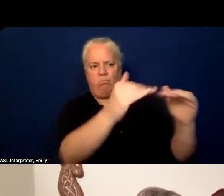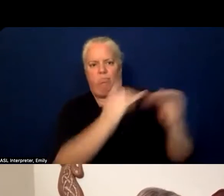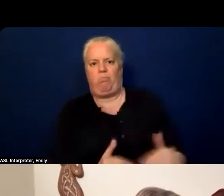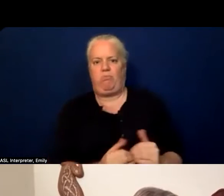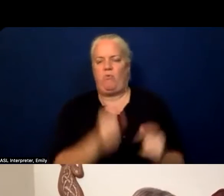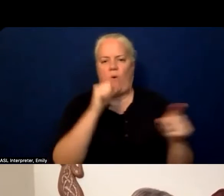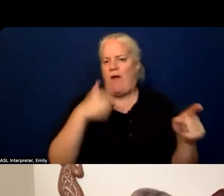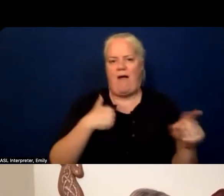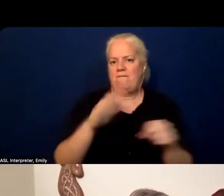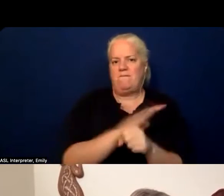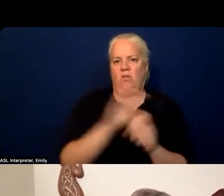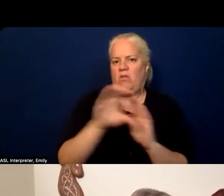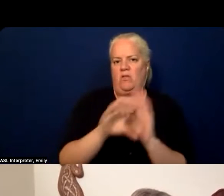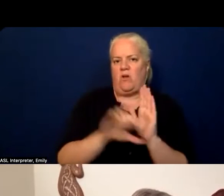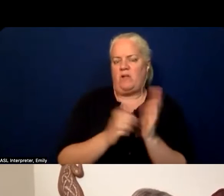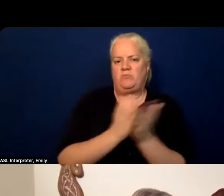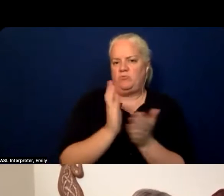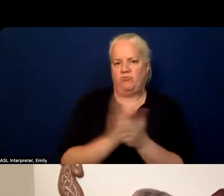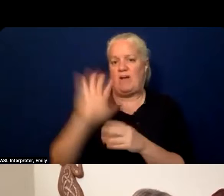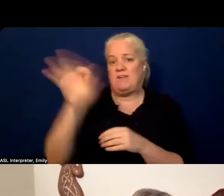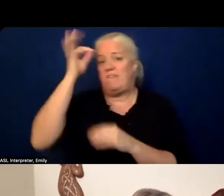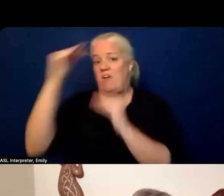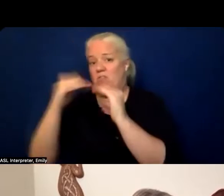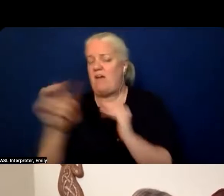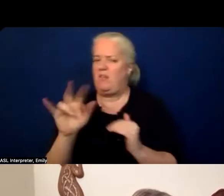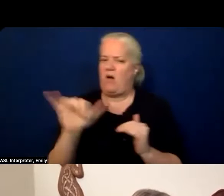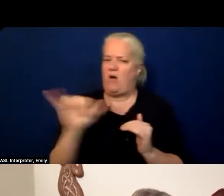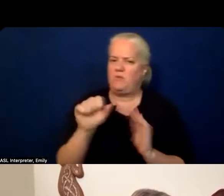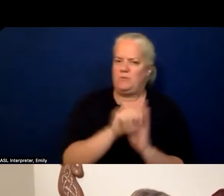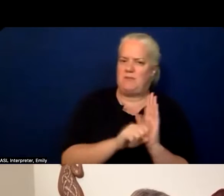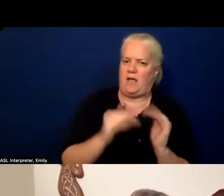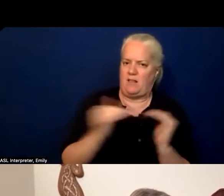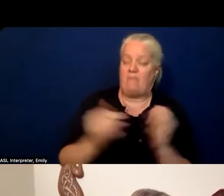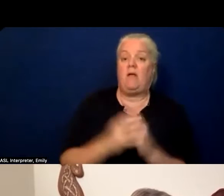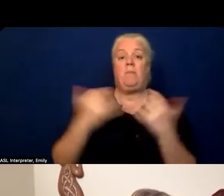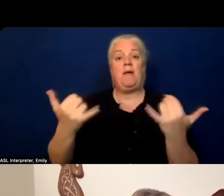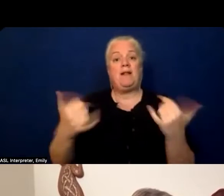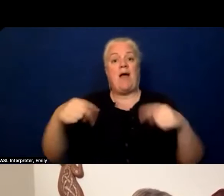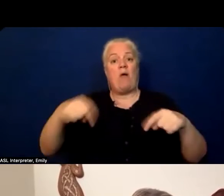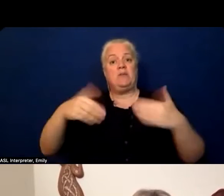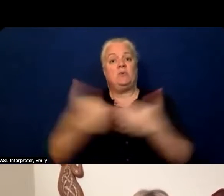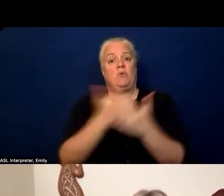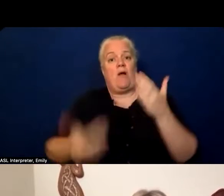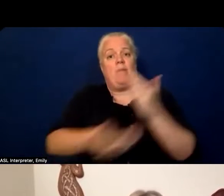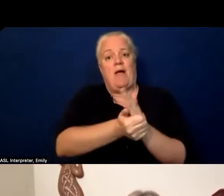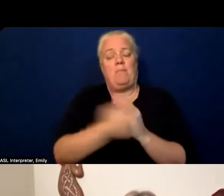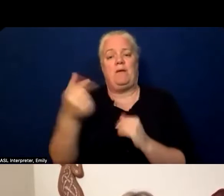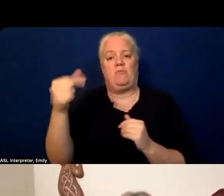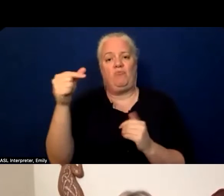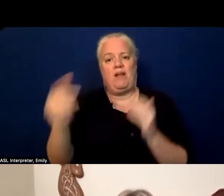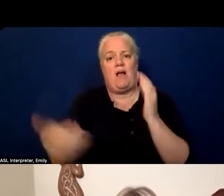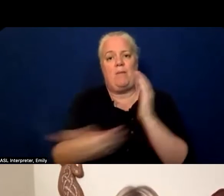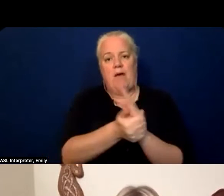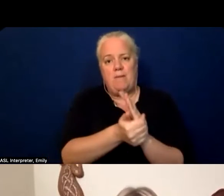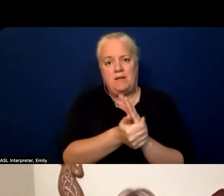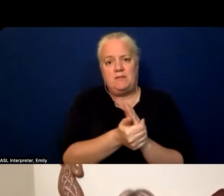the federal and certainly at the state level. So now with this amendment, Green Amendment, Equal Rights Amendment, some